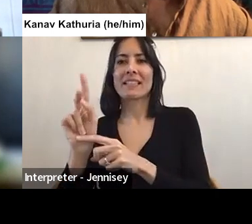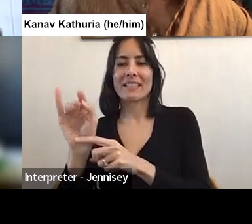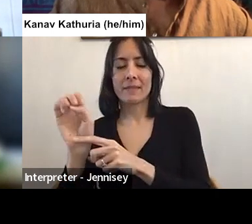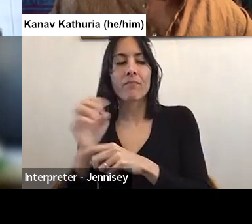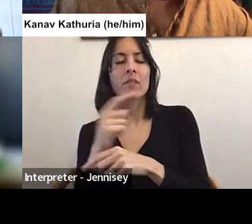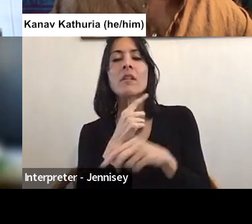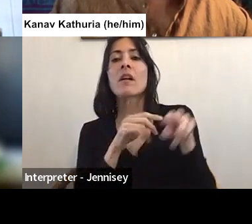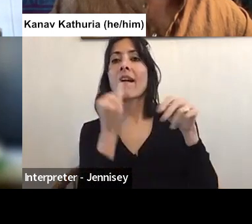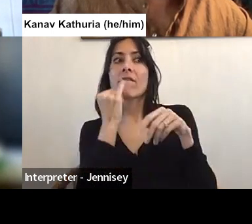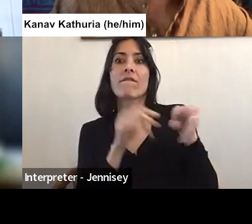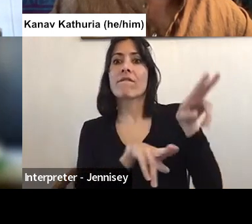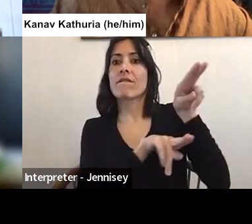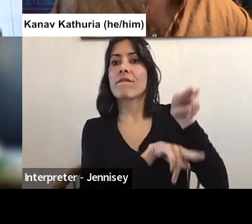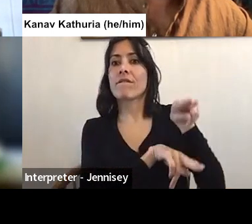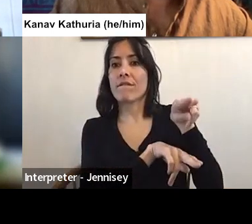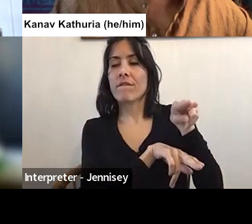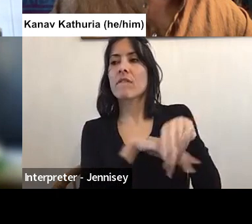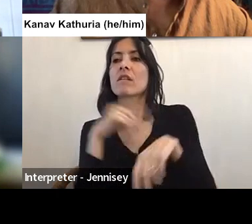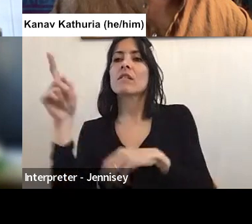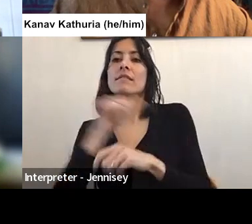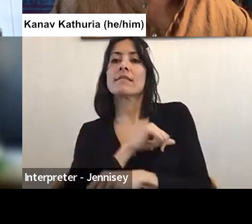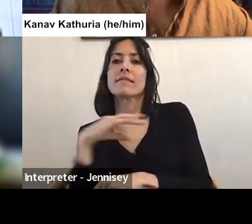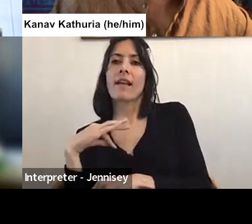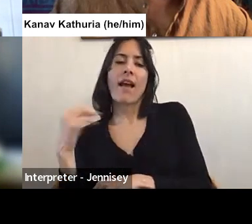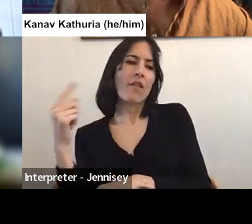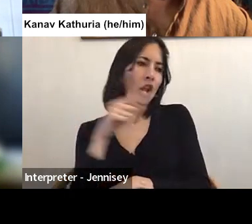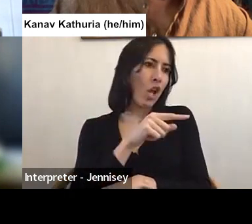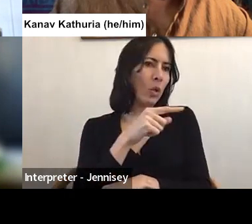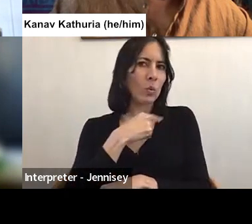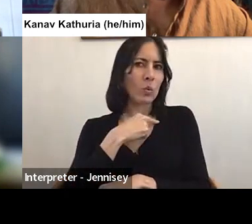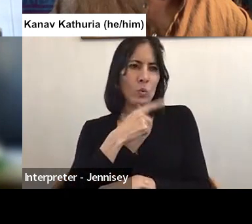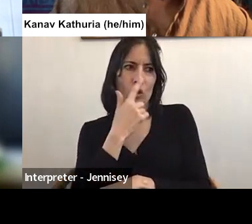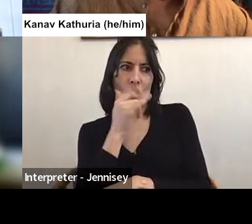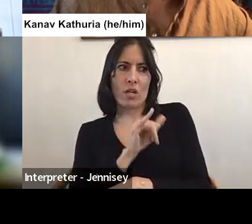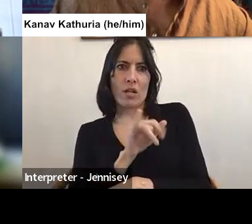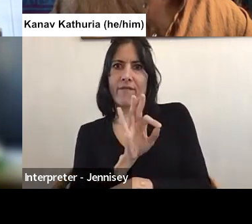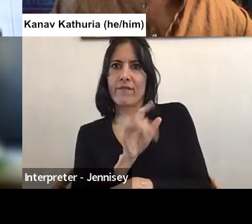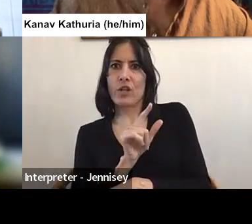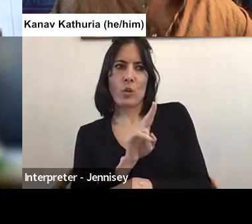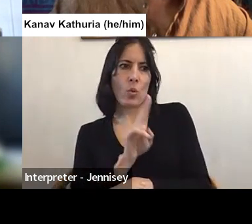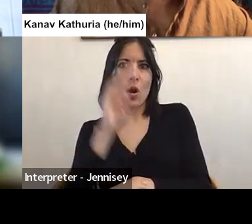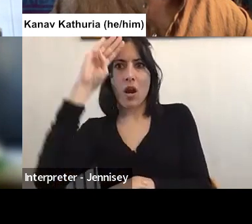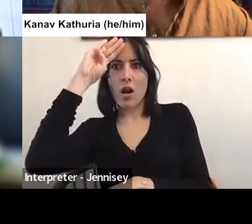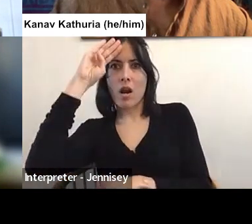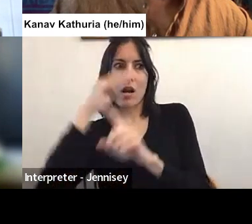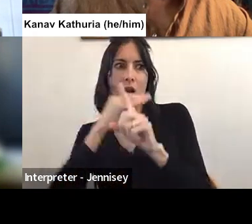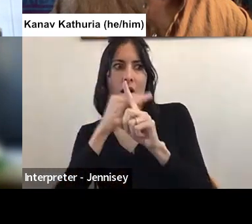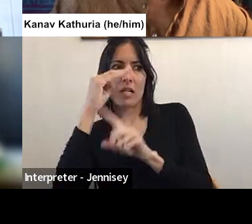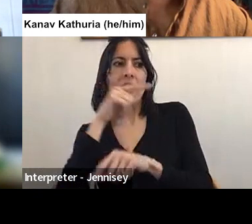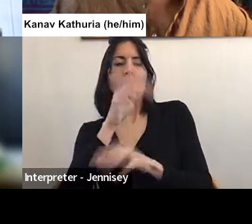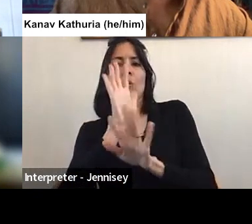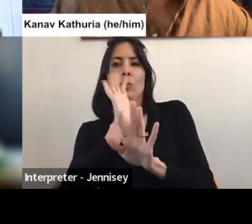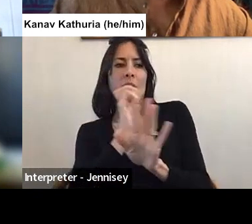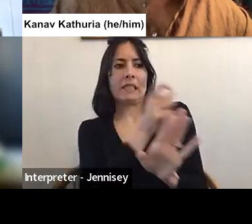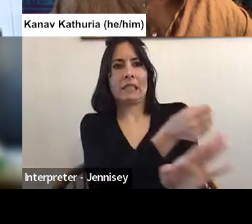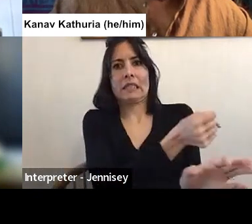come in, and if you had a high fever, right? If you're exhibiting signs of the flu, they would move you to a different cell, right?